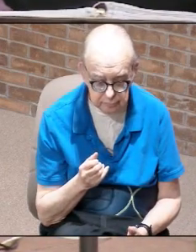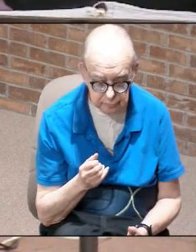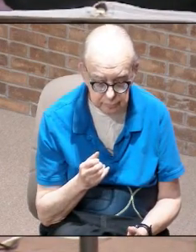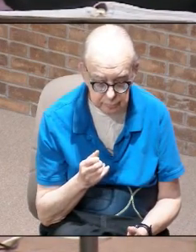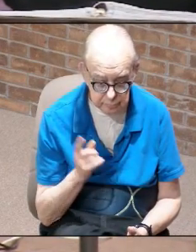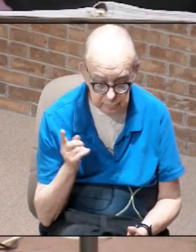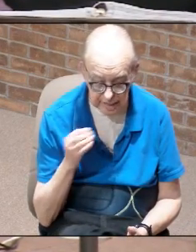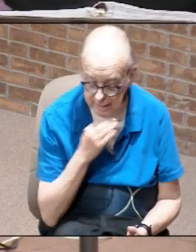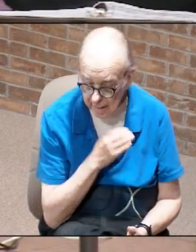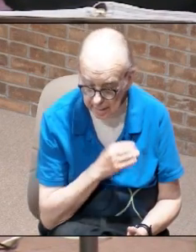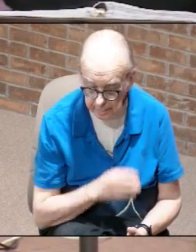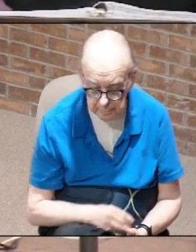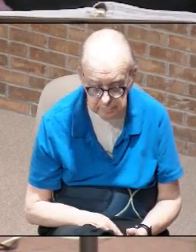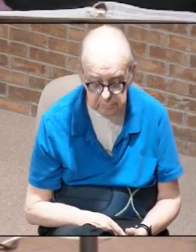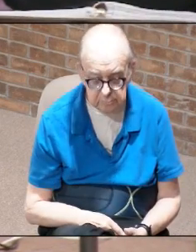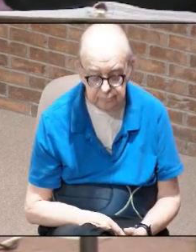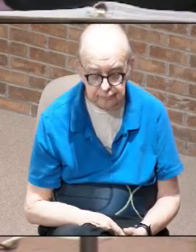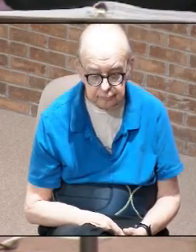lied.